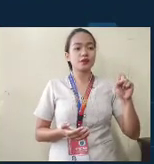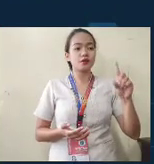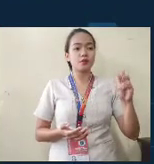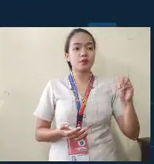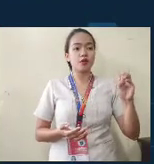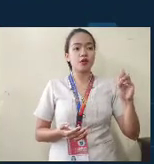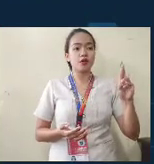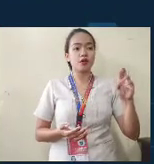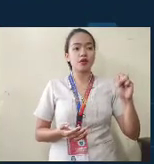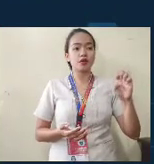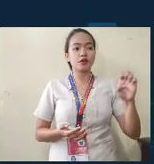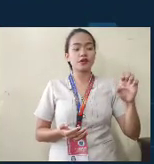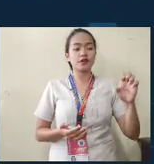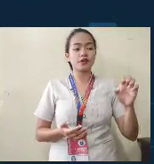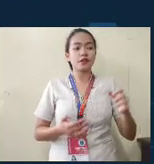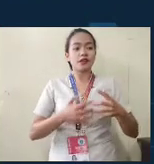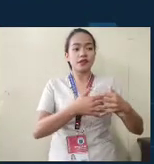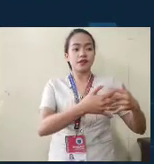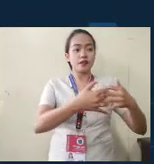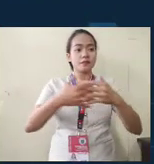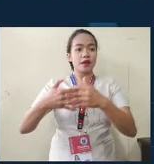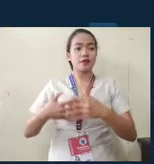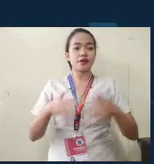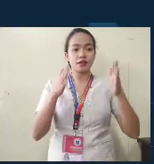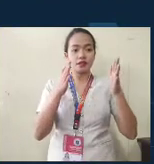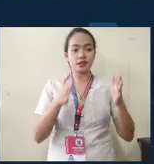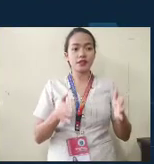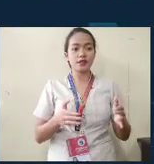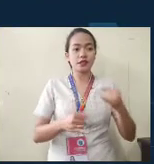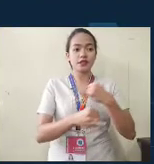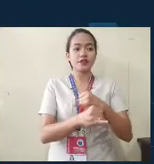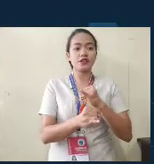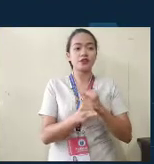an American inventor,